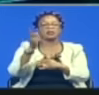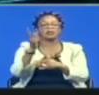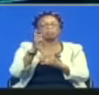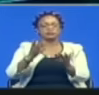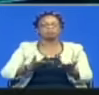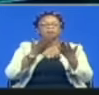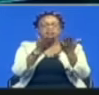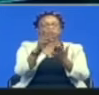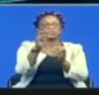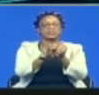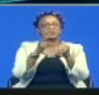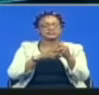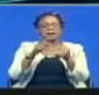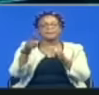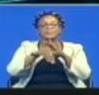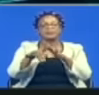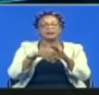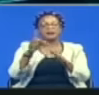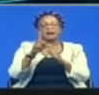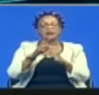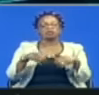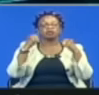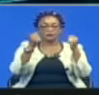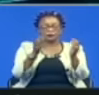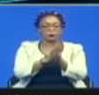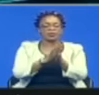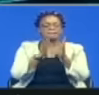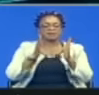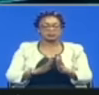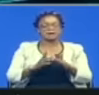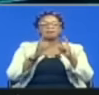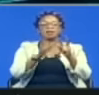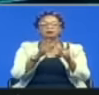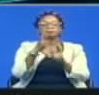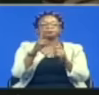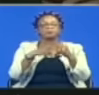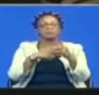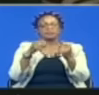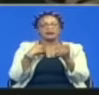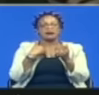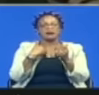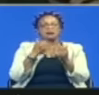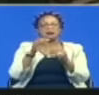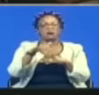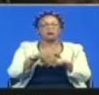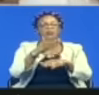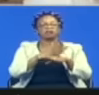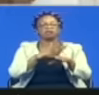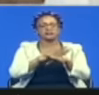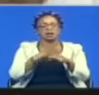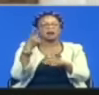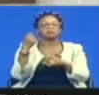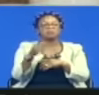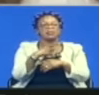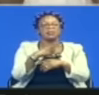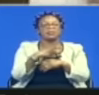with the 2017 Kenyan Premier League trophy and his personal medal. The 28-year-old sustained an ankle injury that is last month,